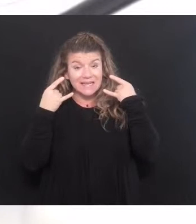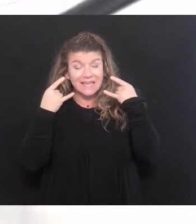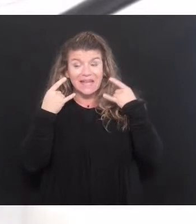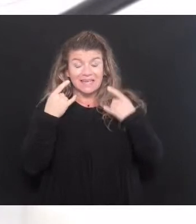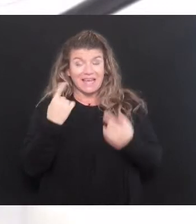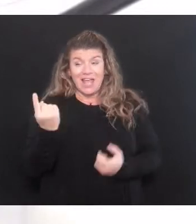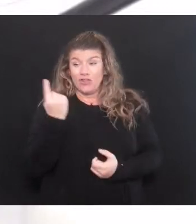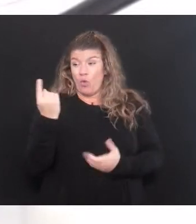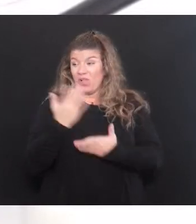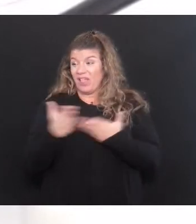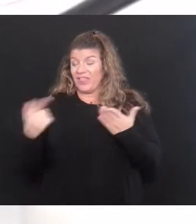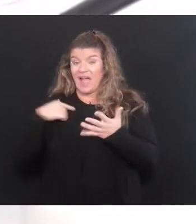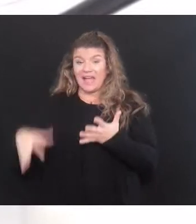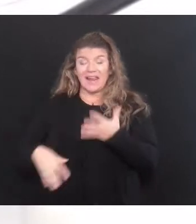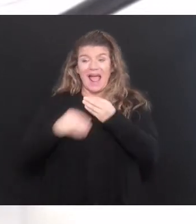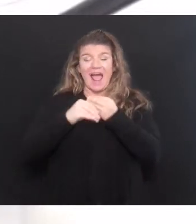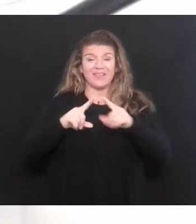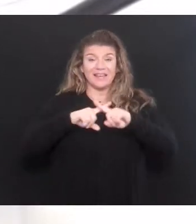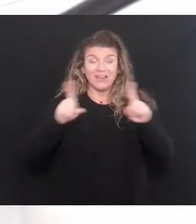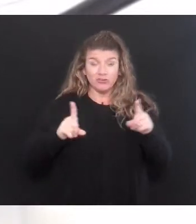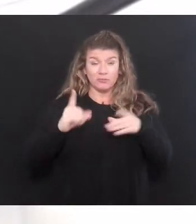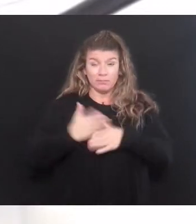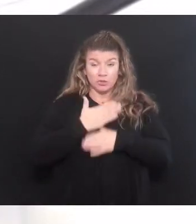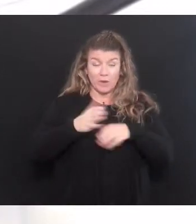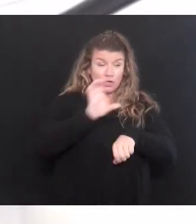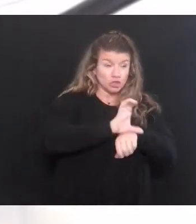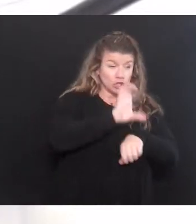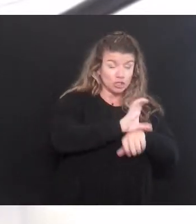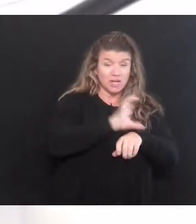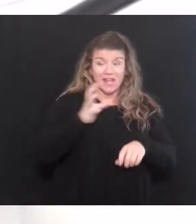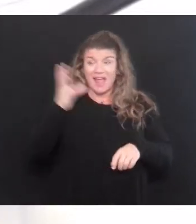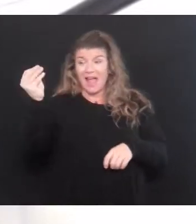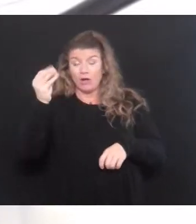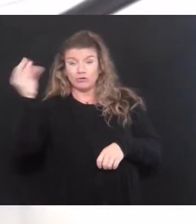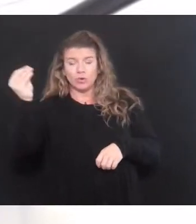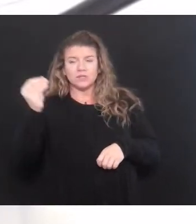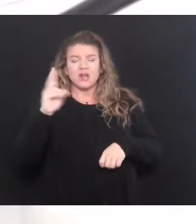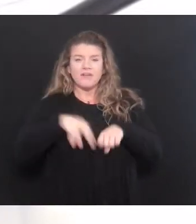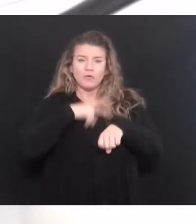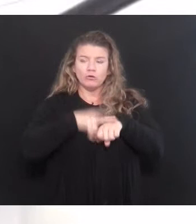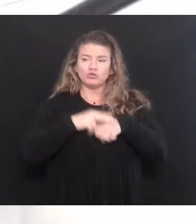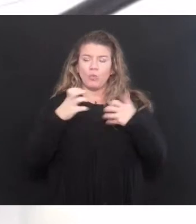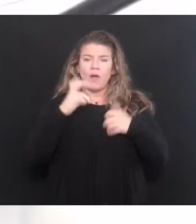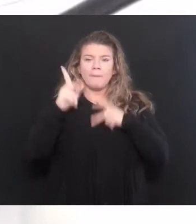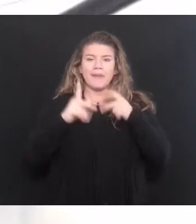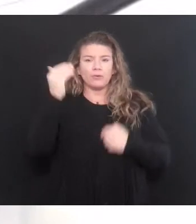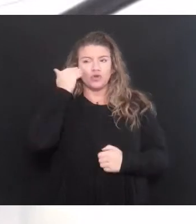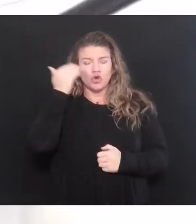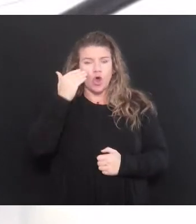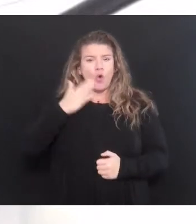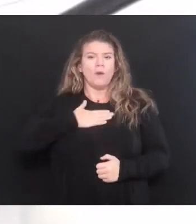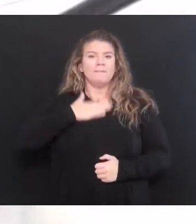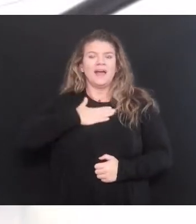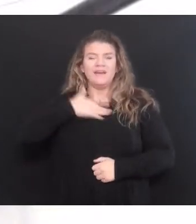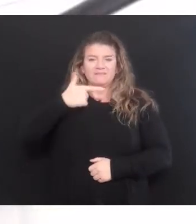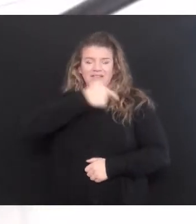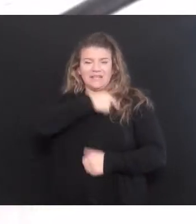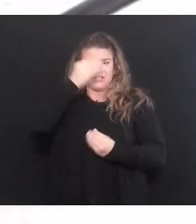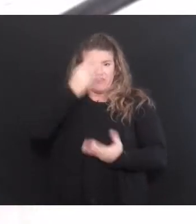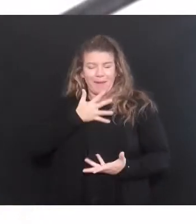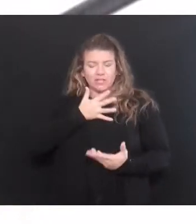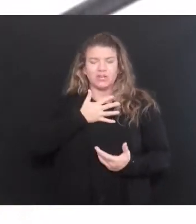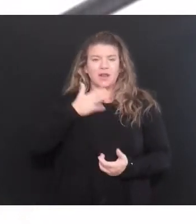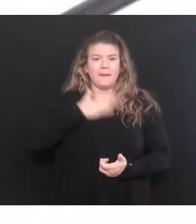thing I could add between the difference between a church and outdoors, you know, of course, we want people to look at their vaccination status and, of course, their